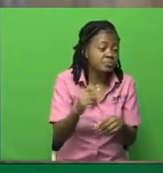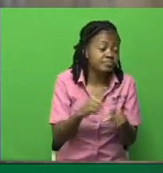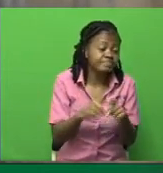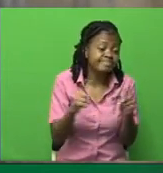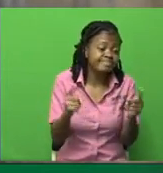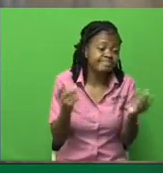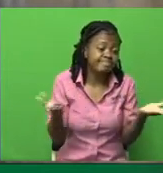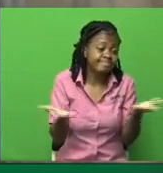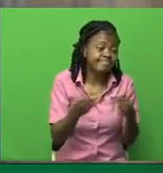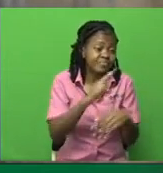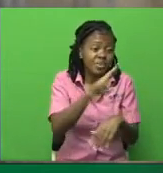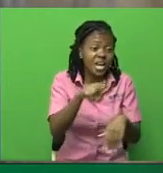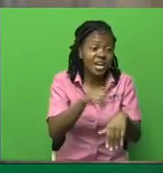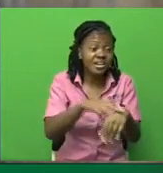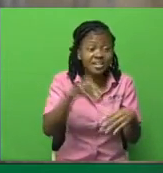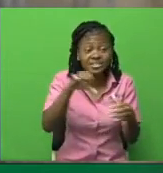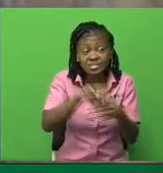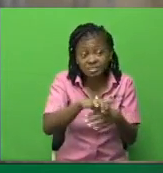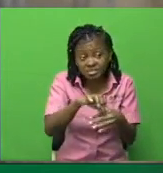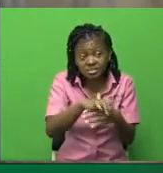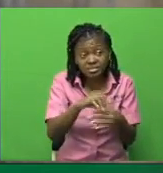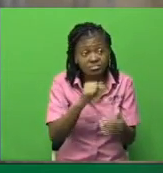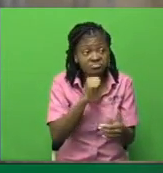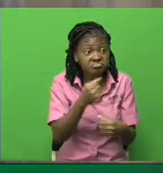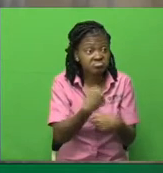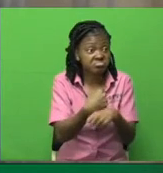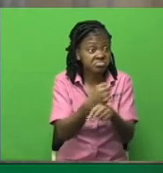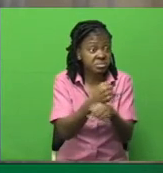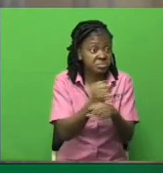production has not improved but has fallen